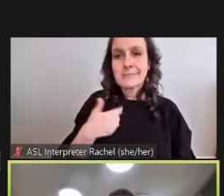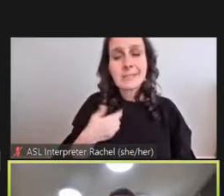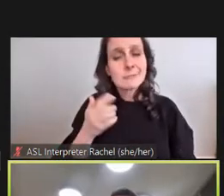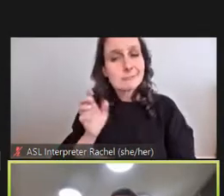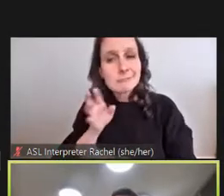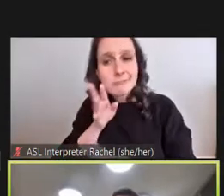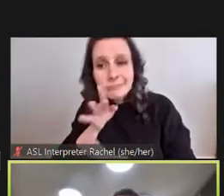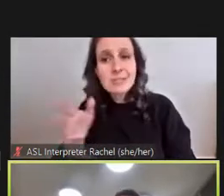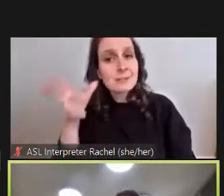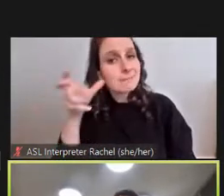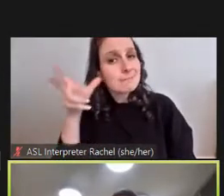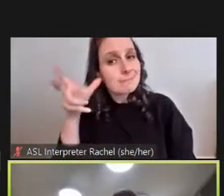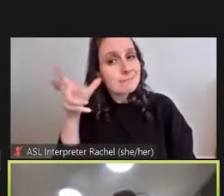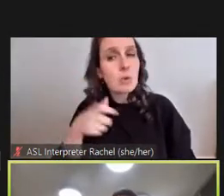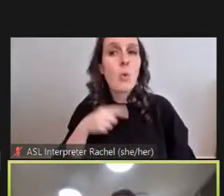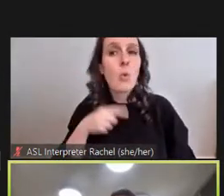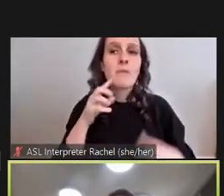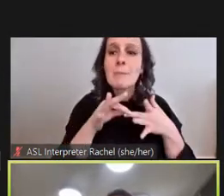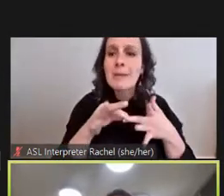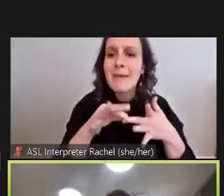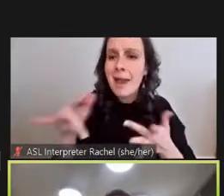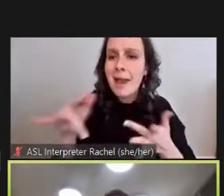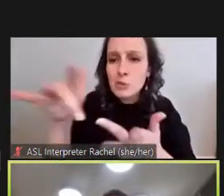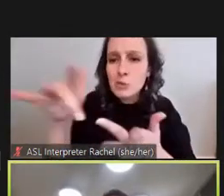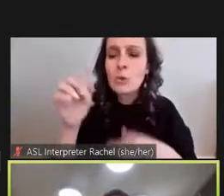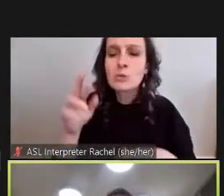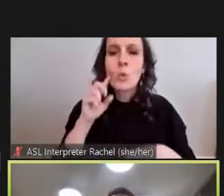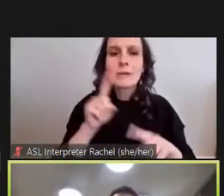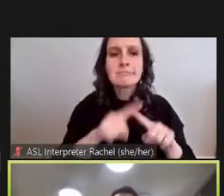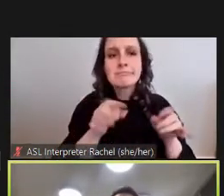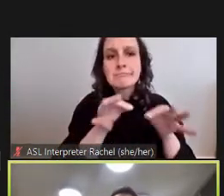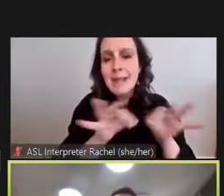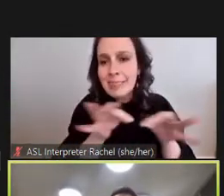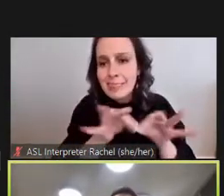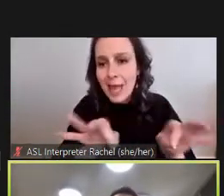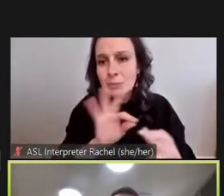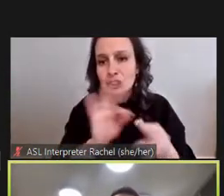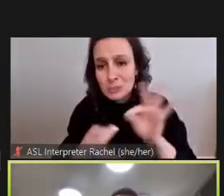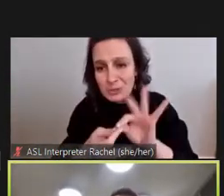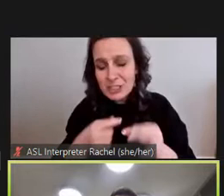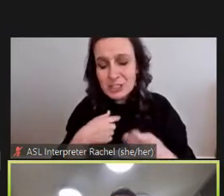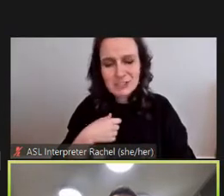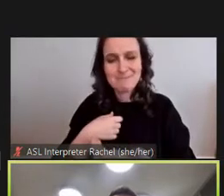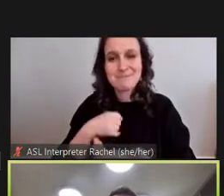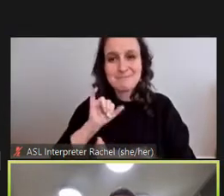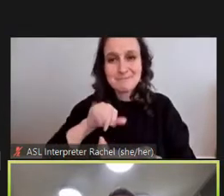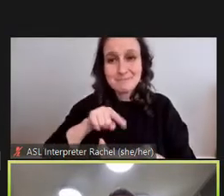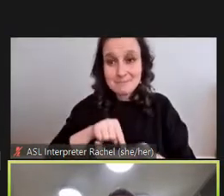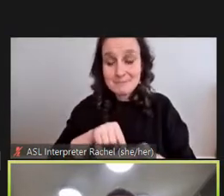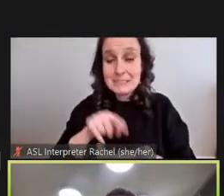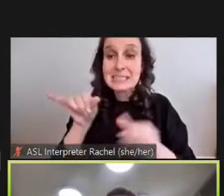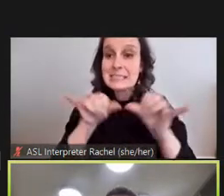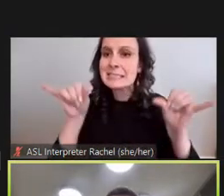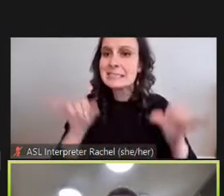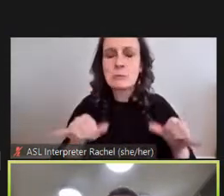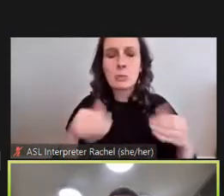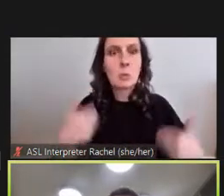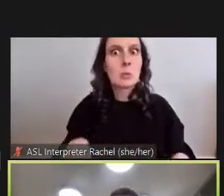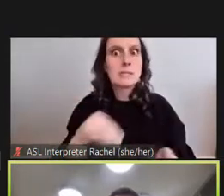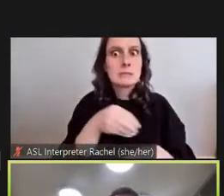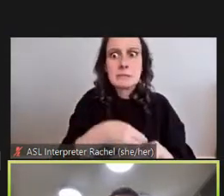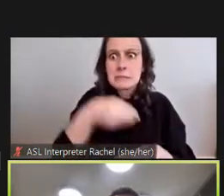already, or from guided tours or language interpretation, these systems are very